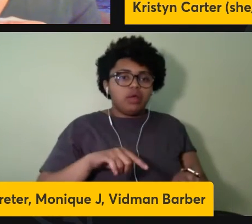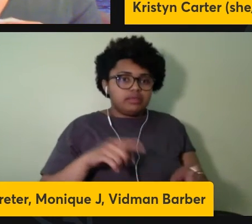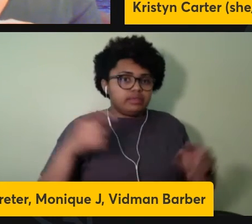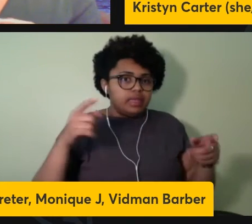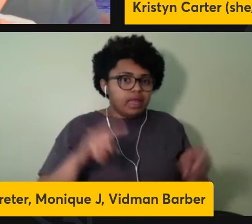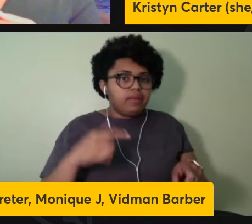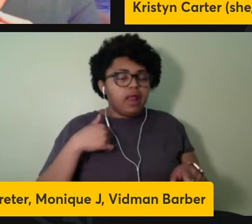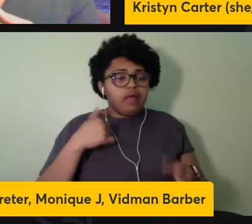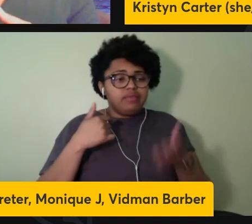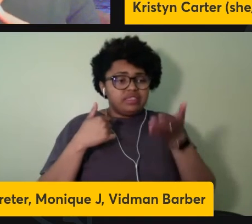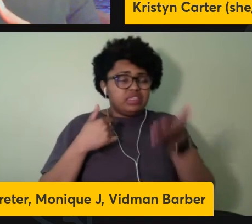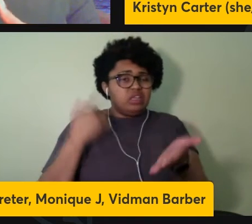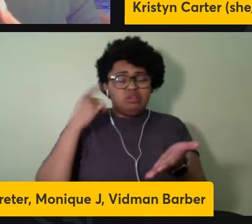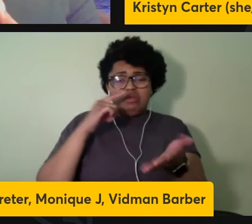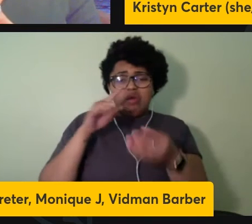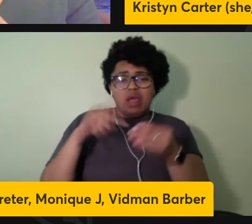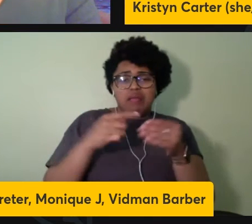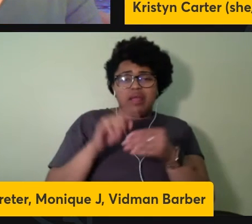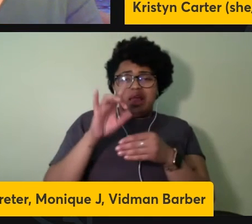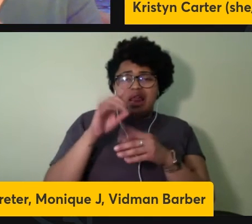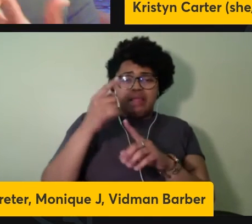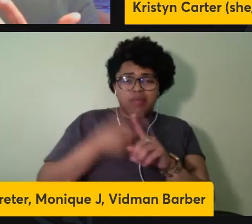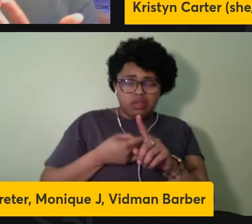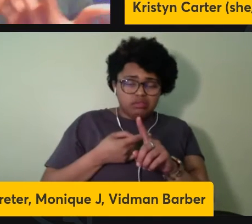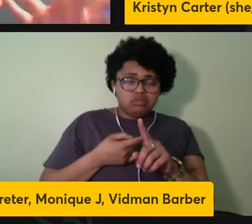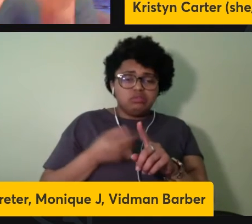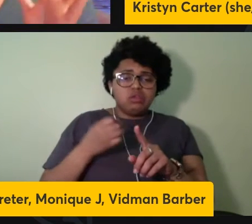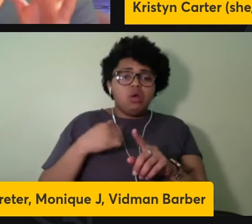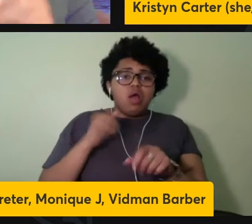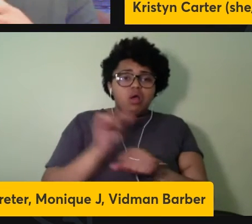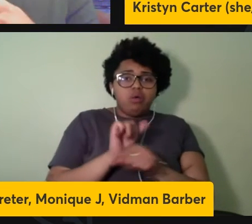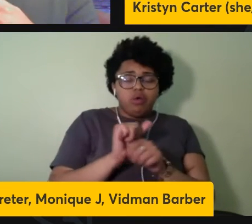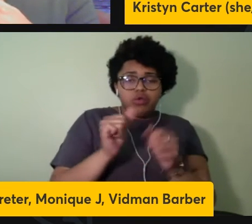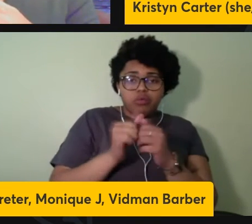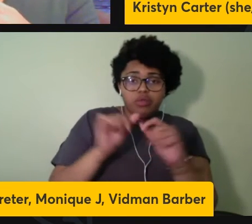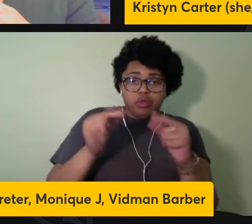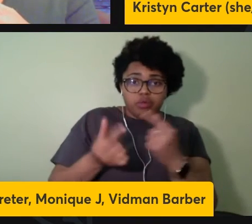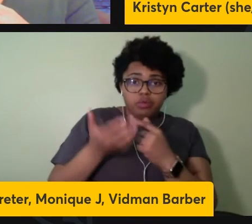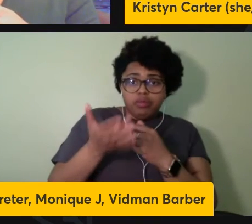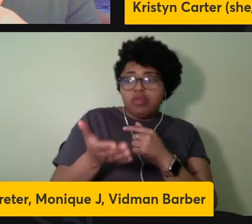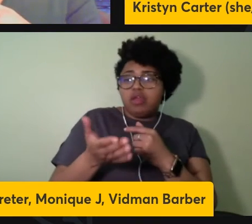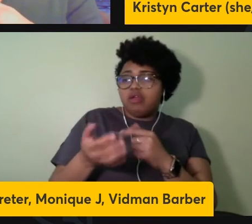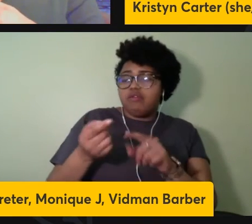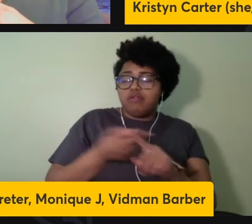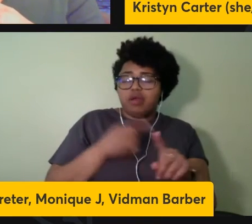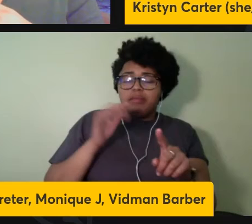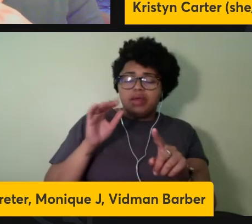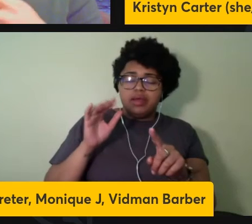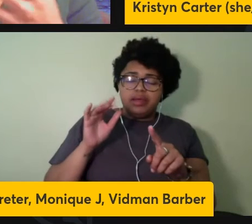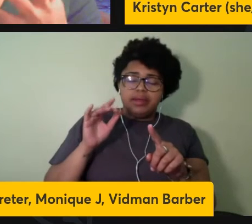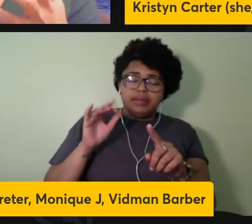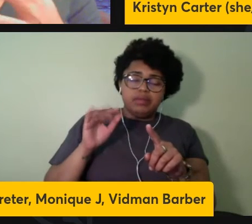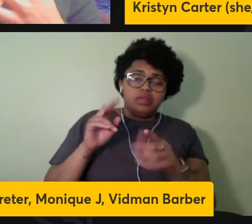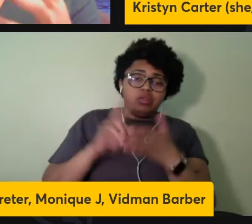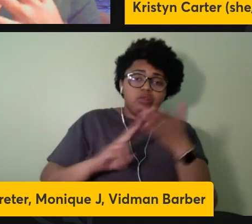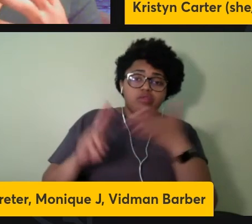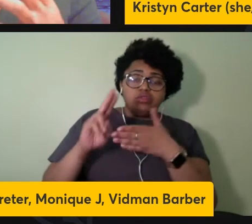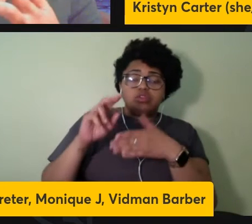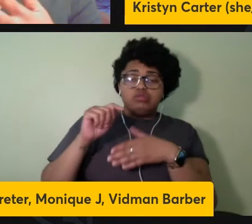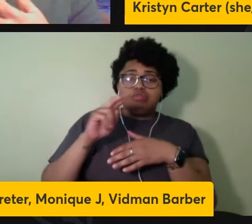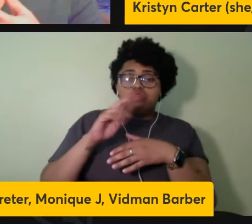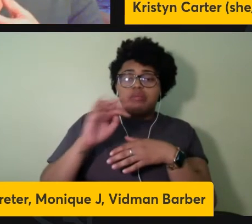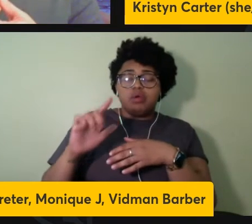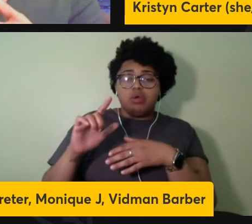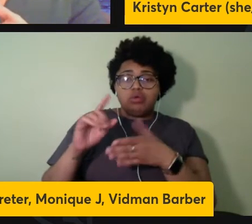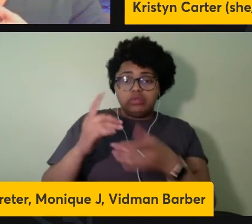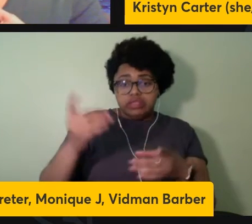there for about 8 months. So I worked with the group there from the University of Tropical Disease